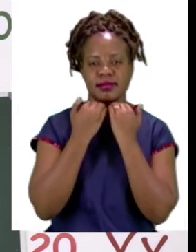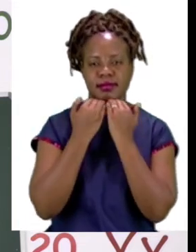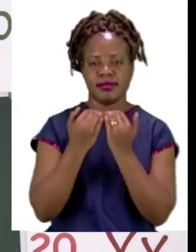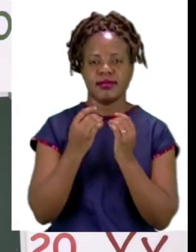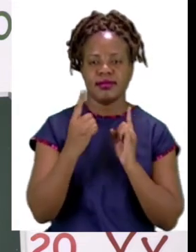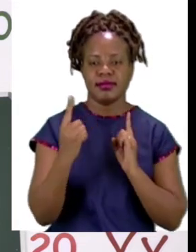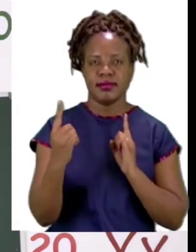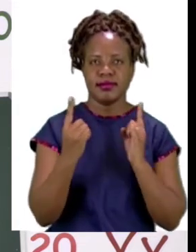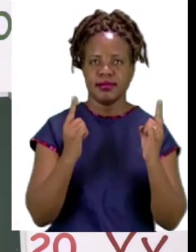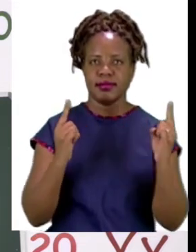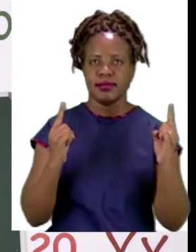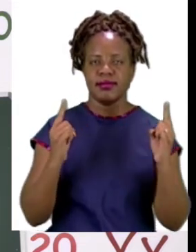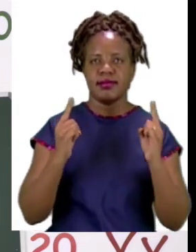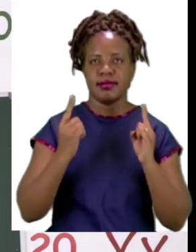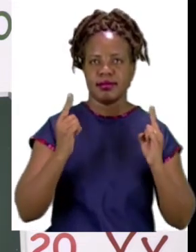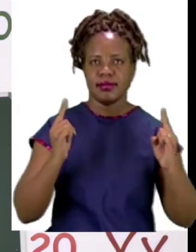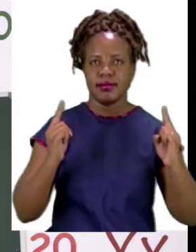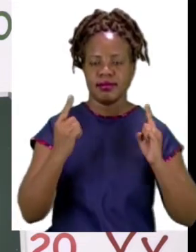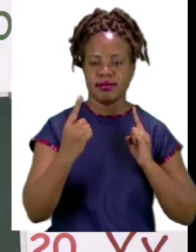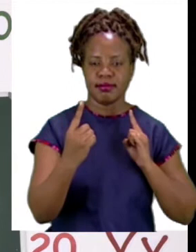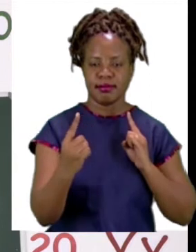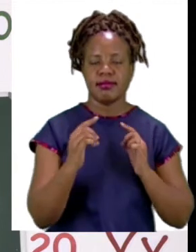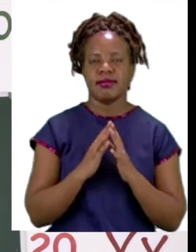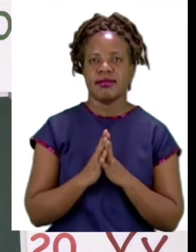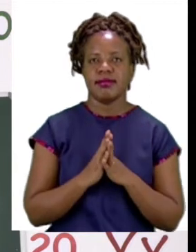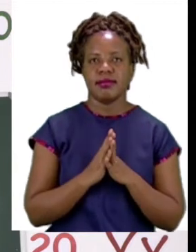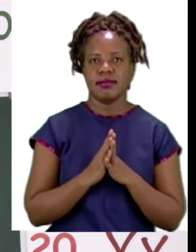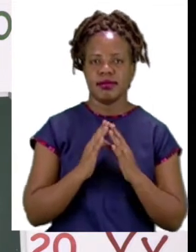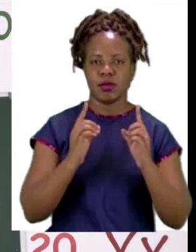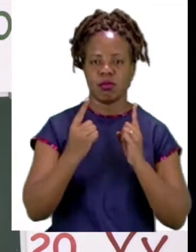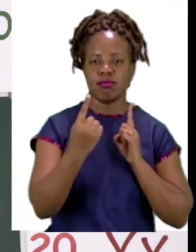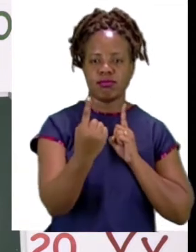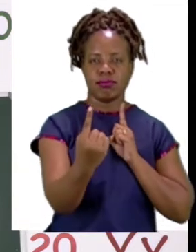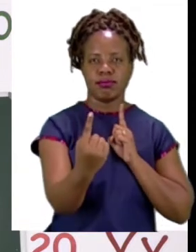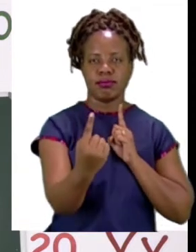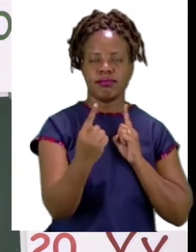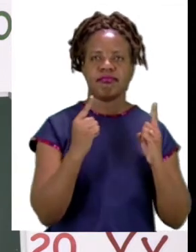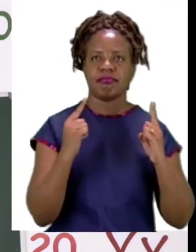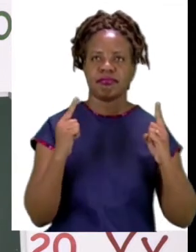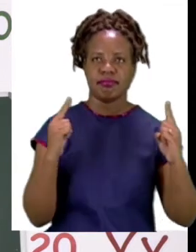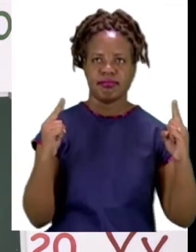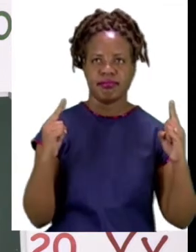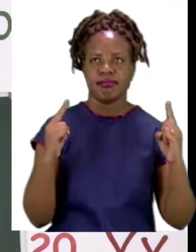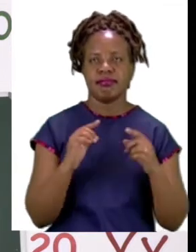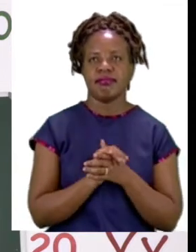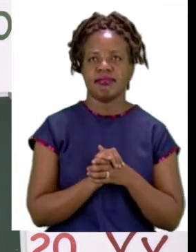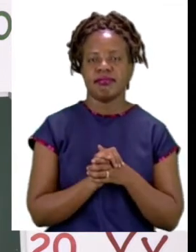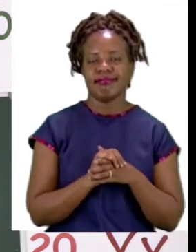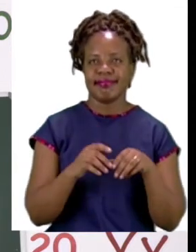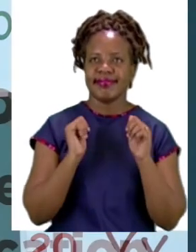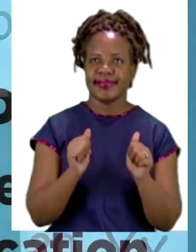check your social distancing when you are in public by putting your hands in front of you and beside you. Well